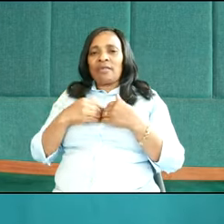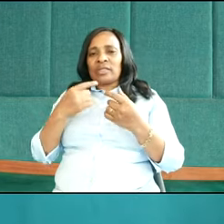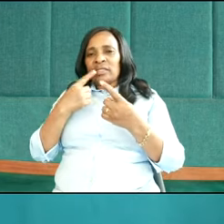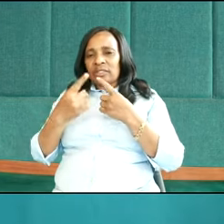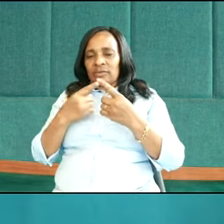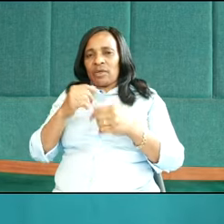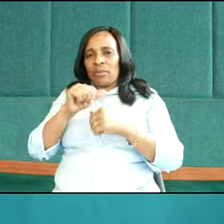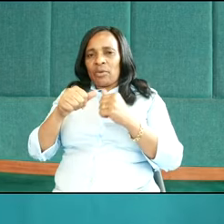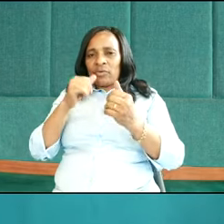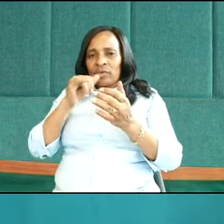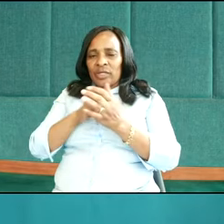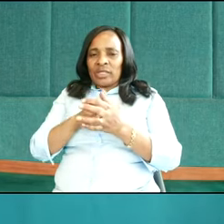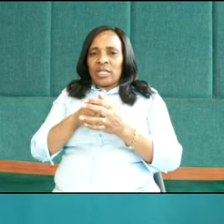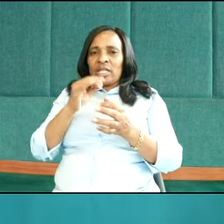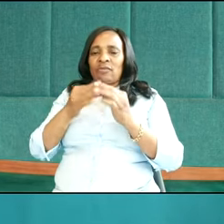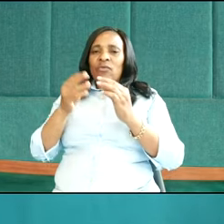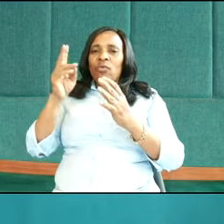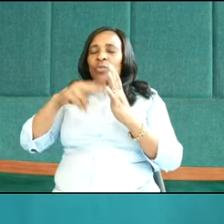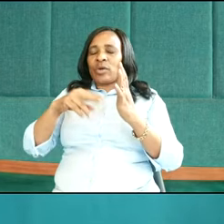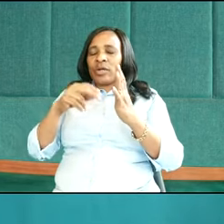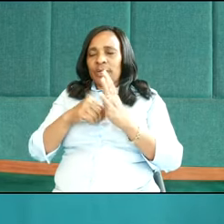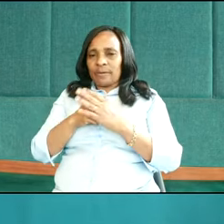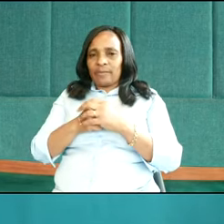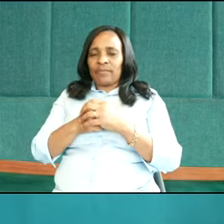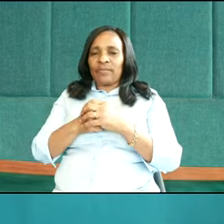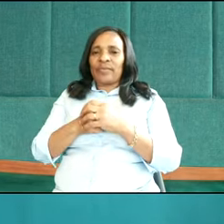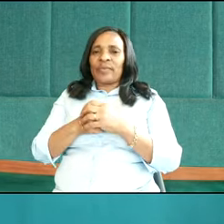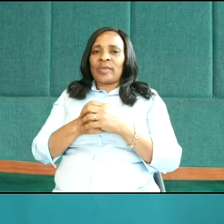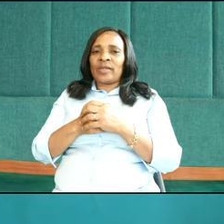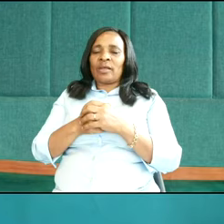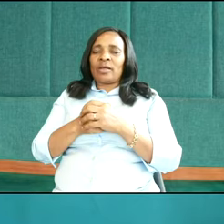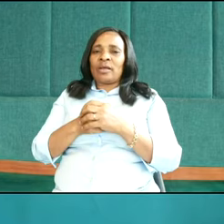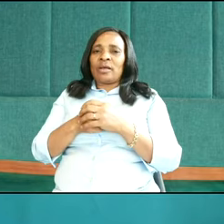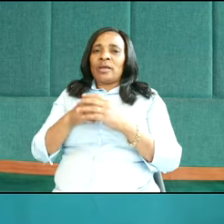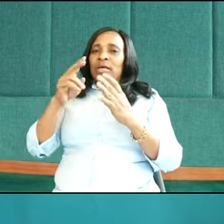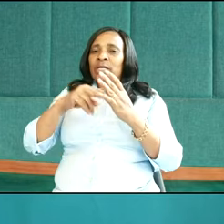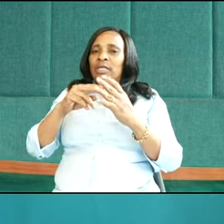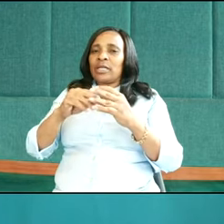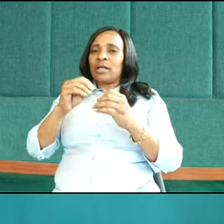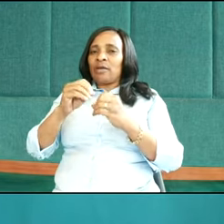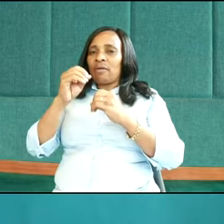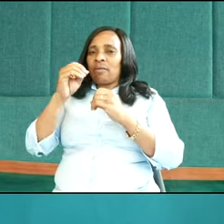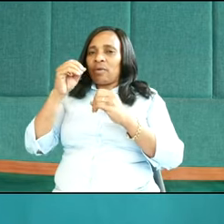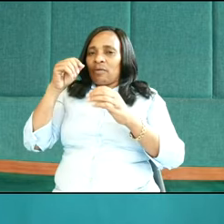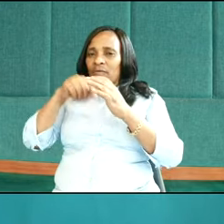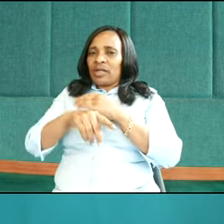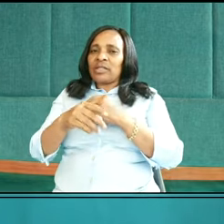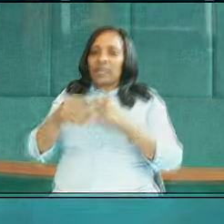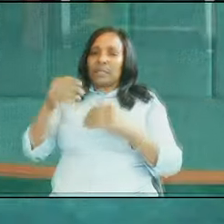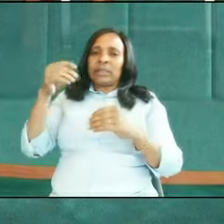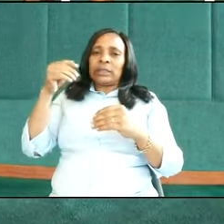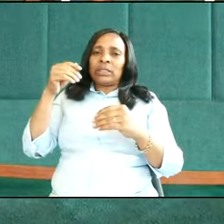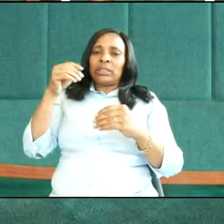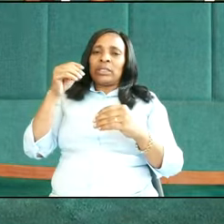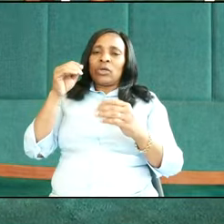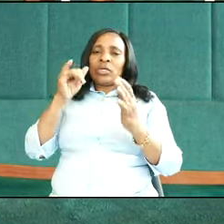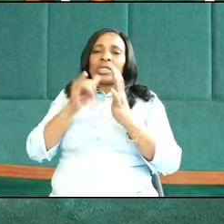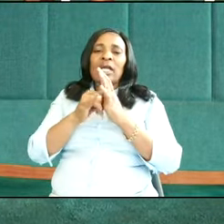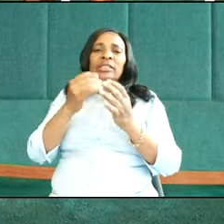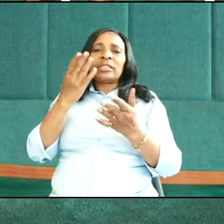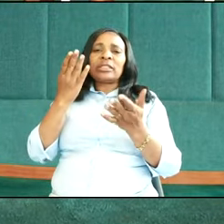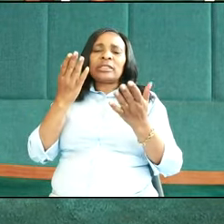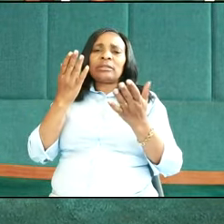that, if we can read, perhaps John, you can read for us the further insight that is